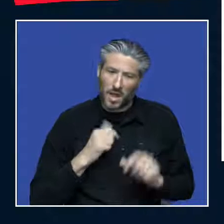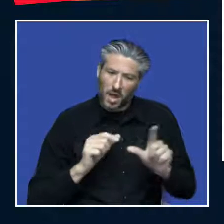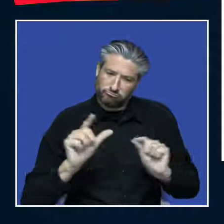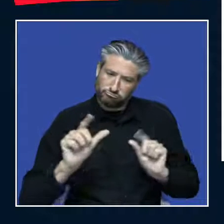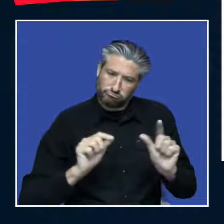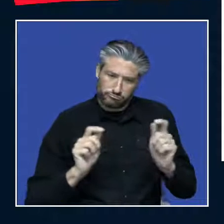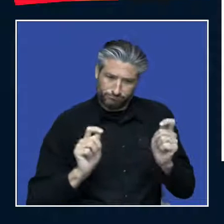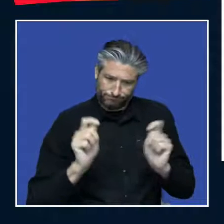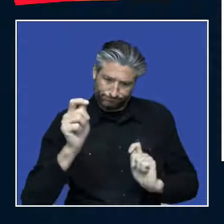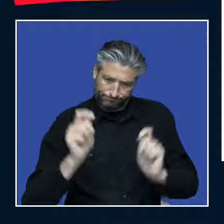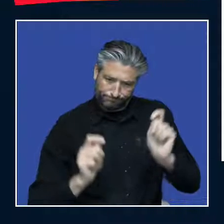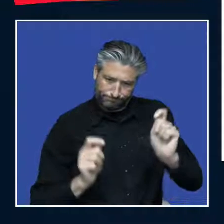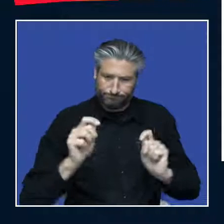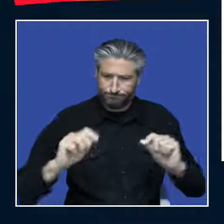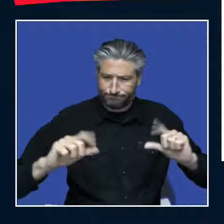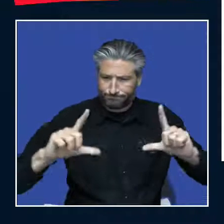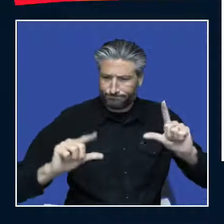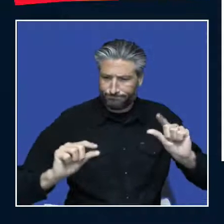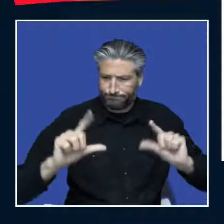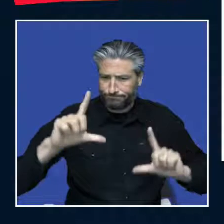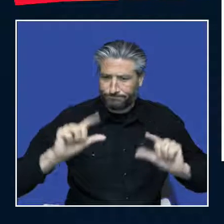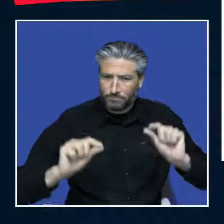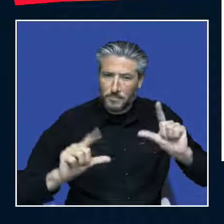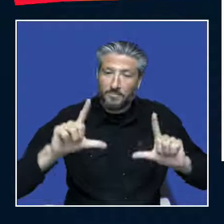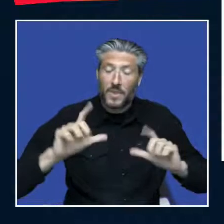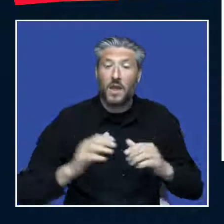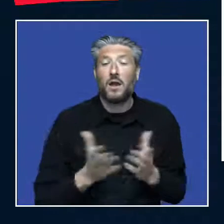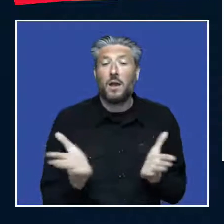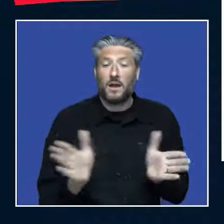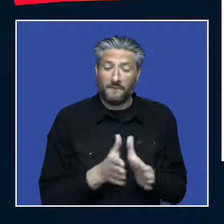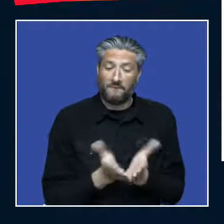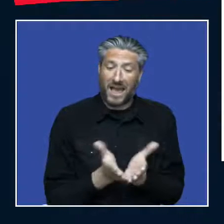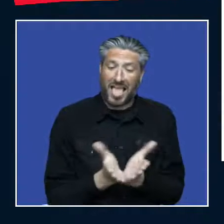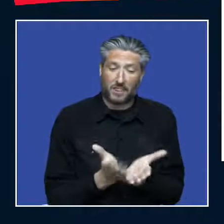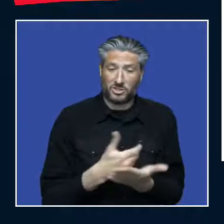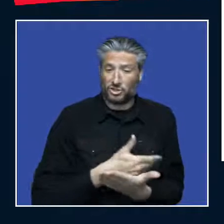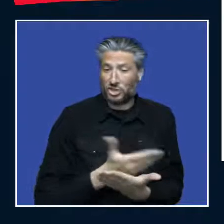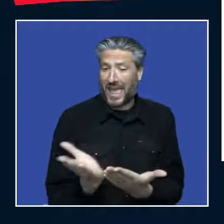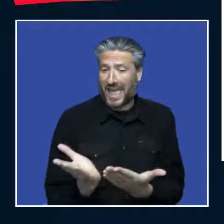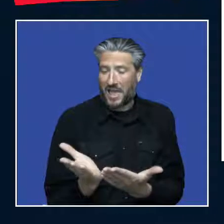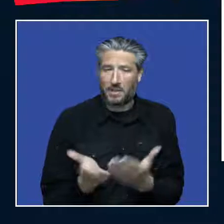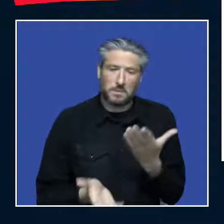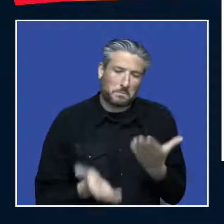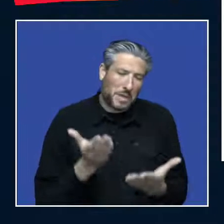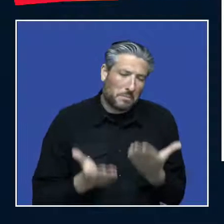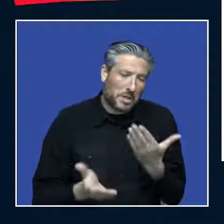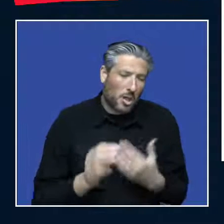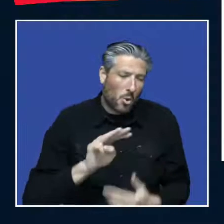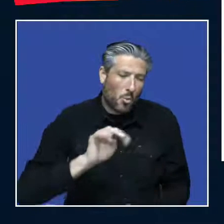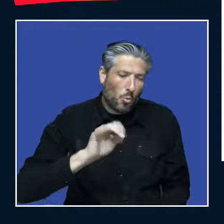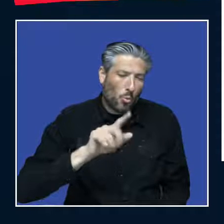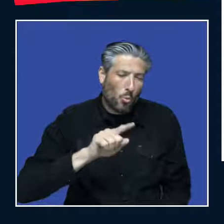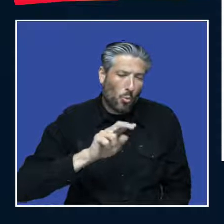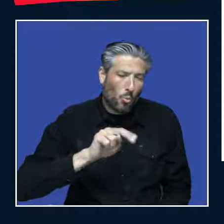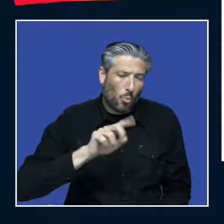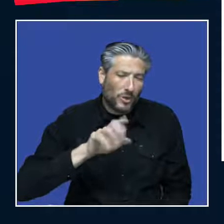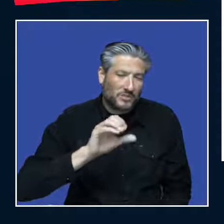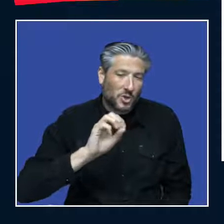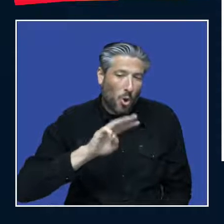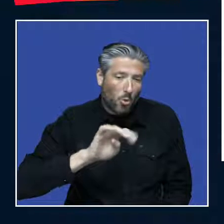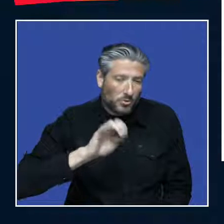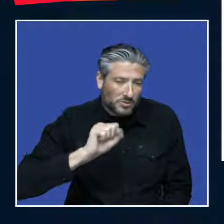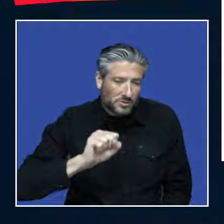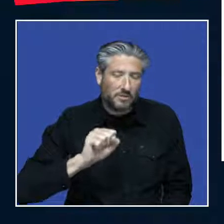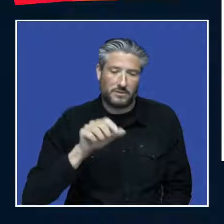faster. For file sharing, when you're on Windows, you might have to add C here if you're using any